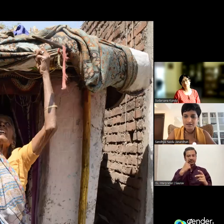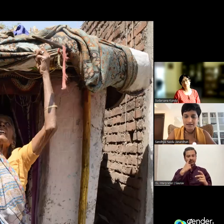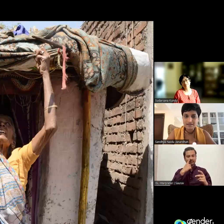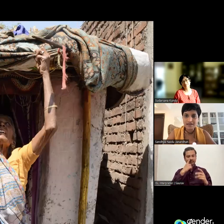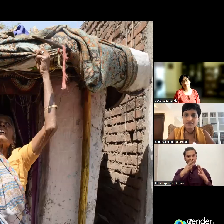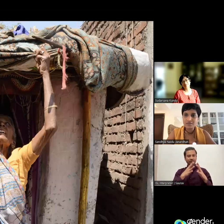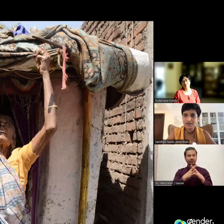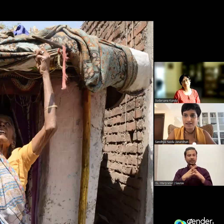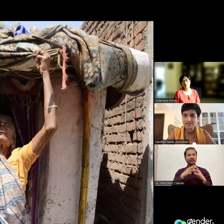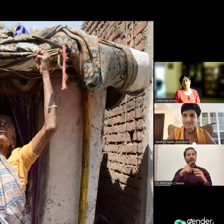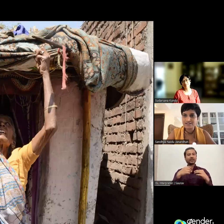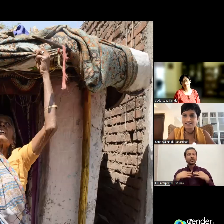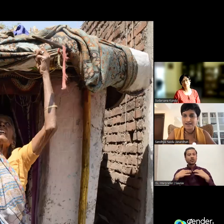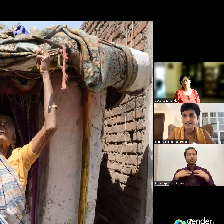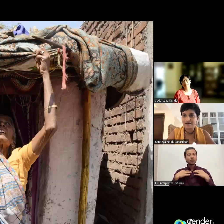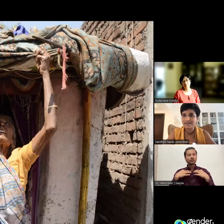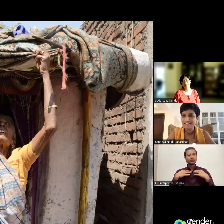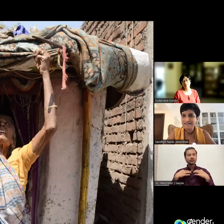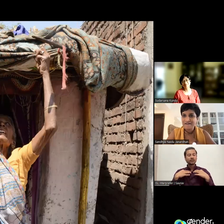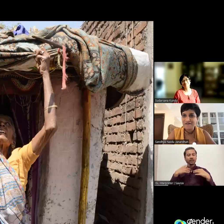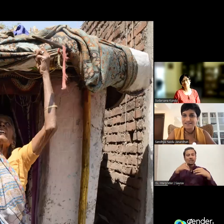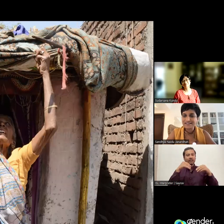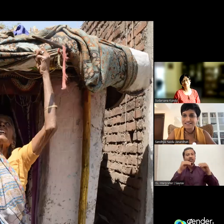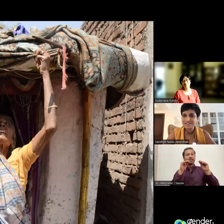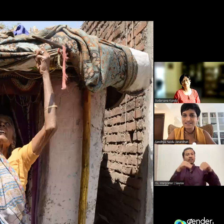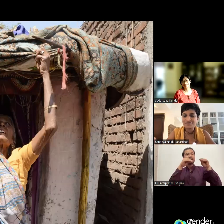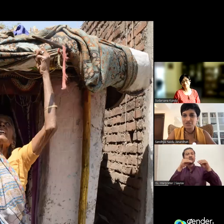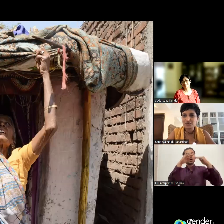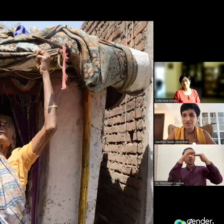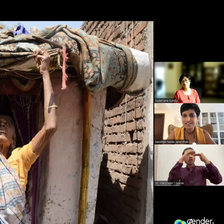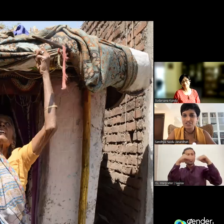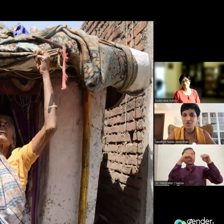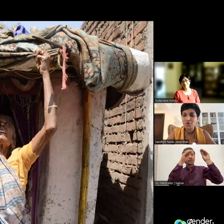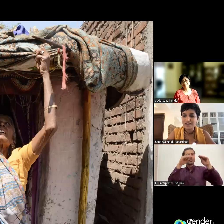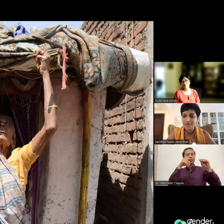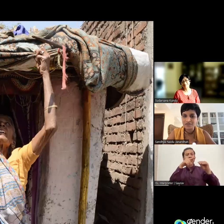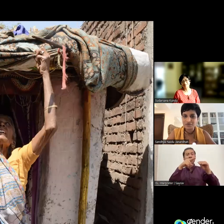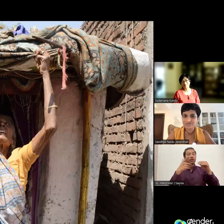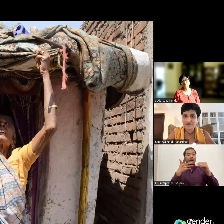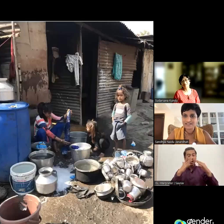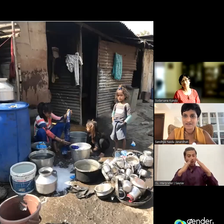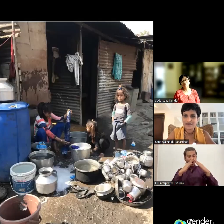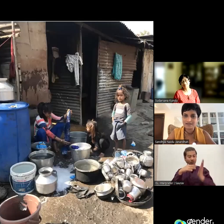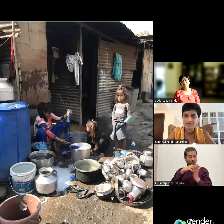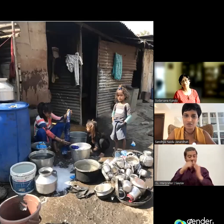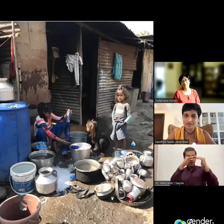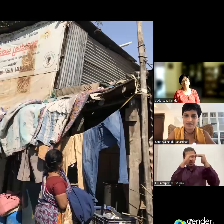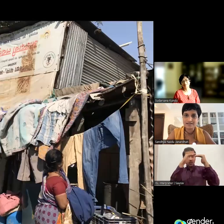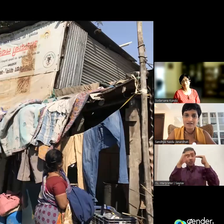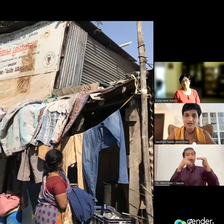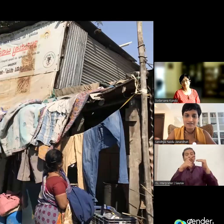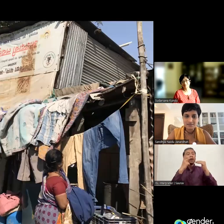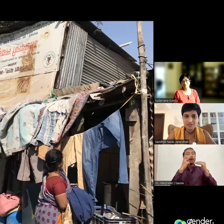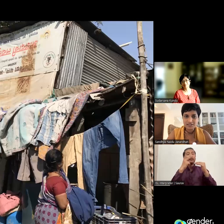which is very, very precariously just standing on it. It's literally, the visual looks like she's holding up the roof, right? This very elderly woman.